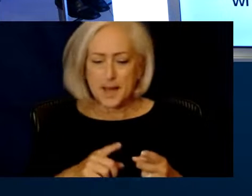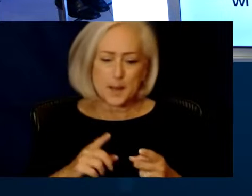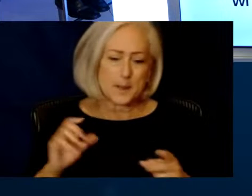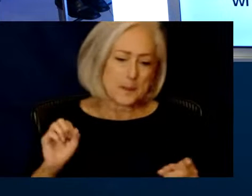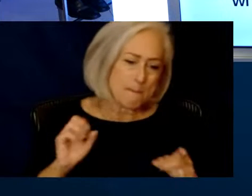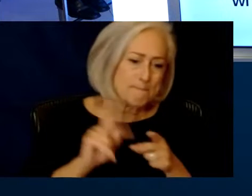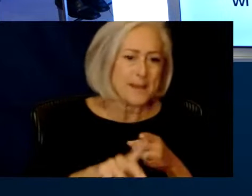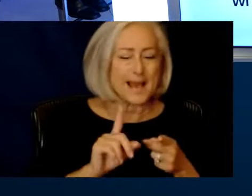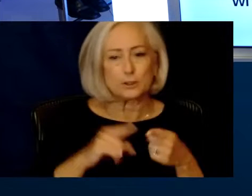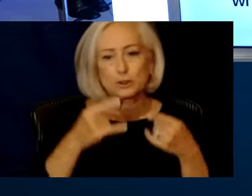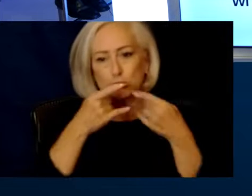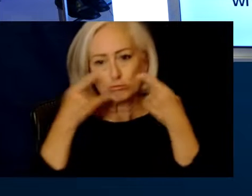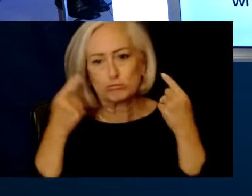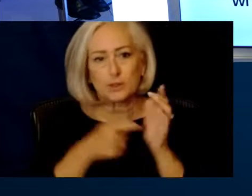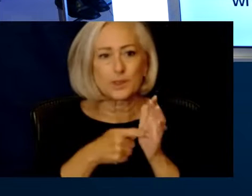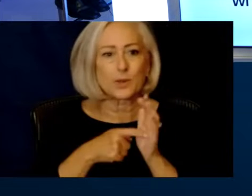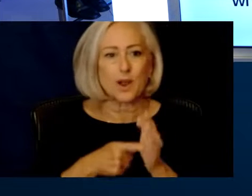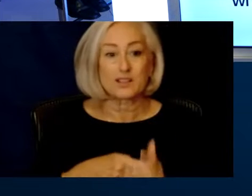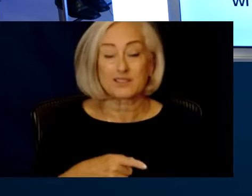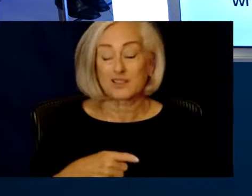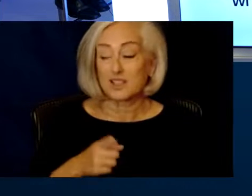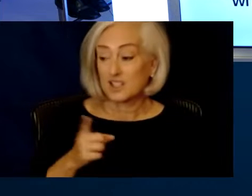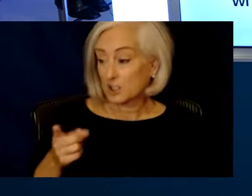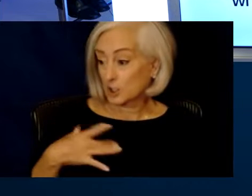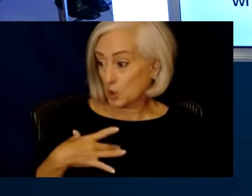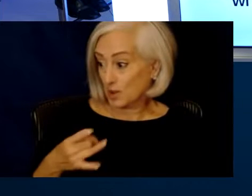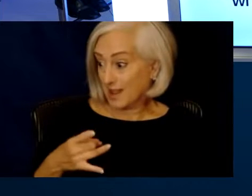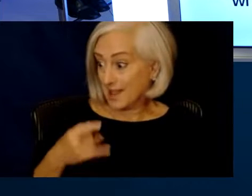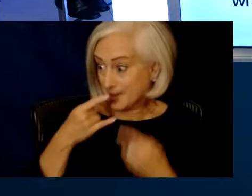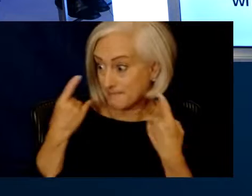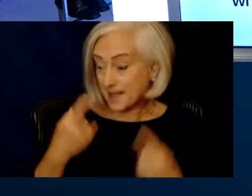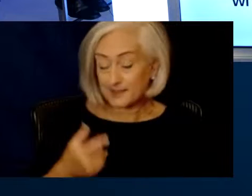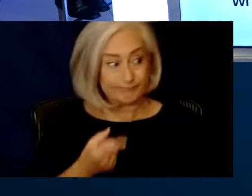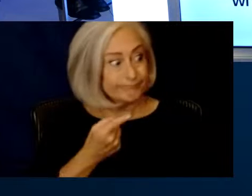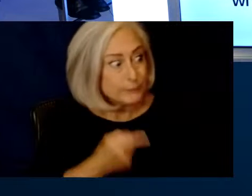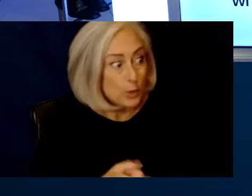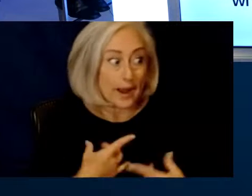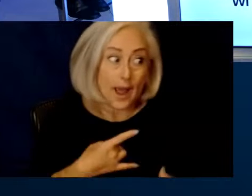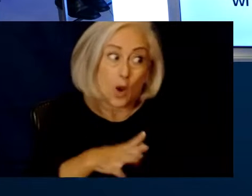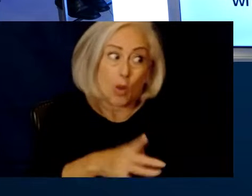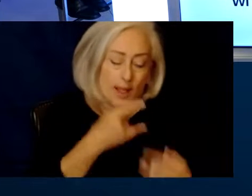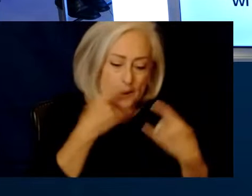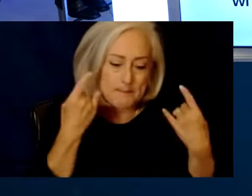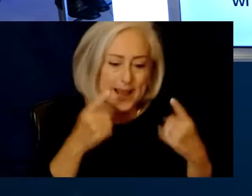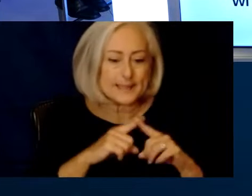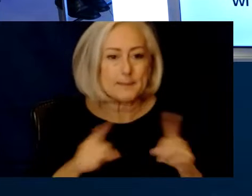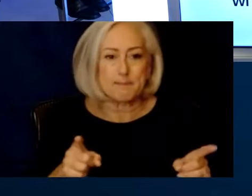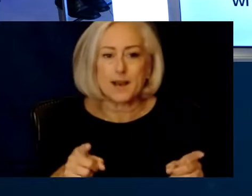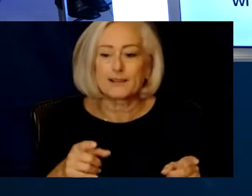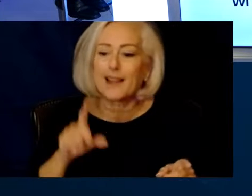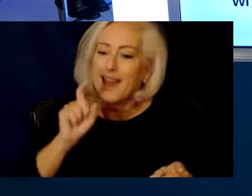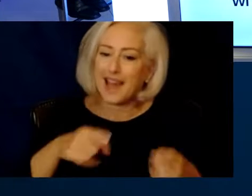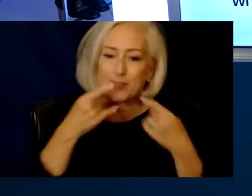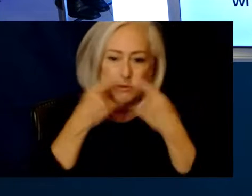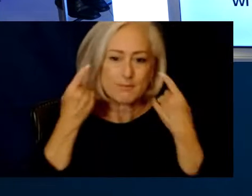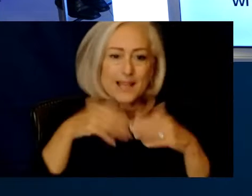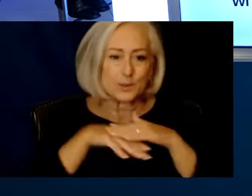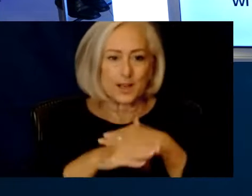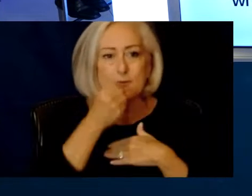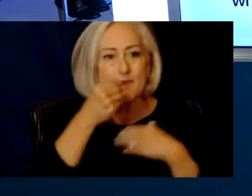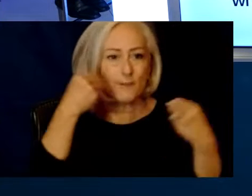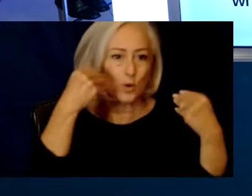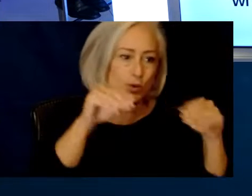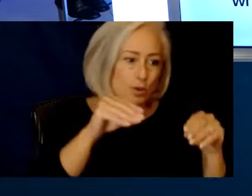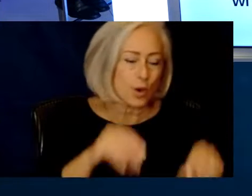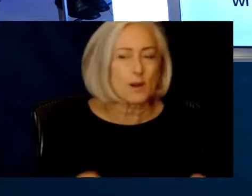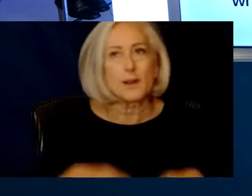like, I don't think you like to wear a mask. I'm like, you're right, I don't like to wear a mask. But I'm back to masking when I go to the grocery store. I'm back to masking when I